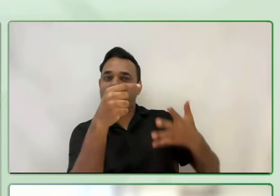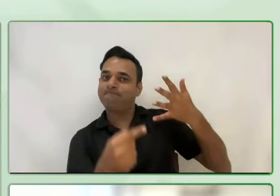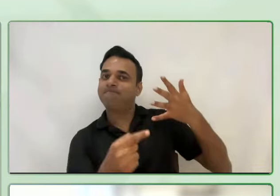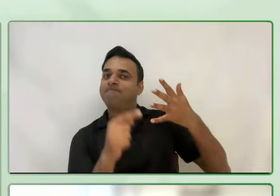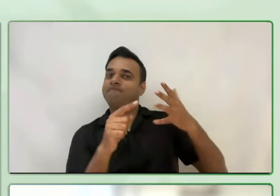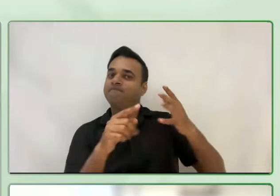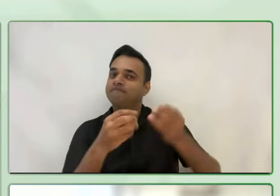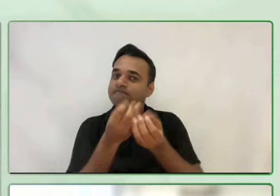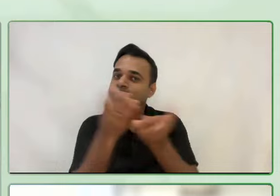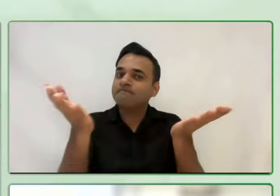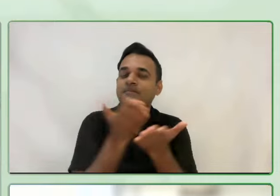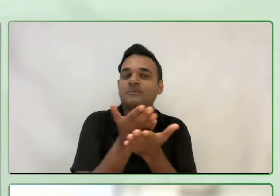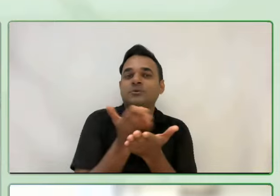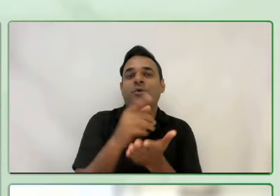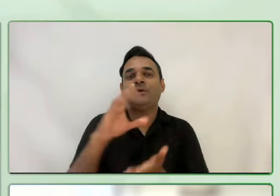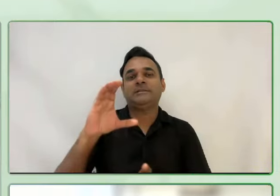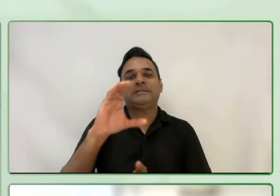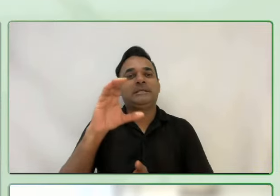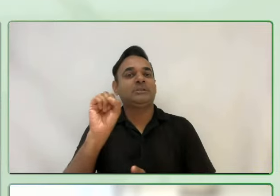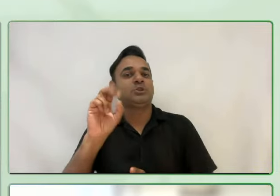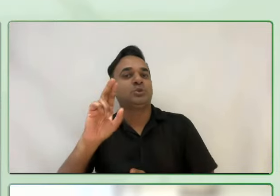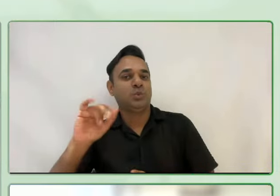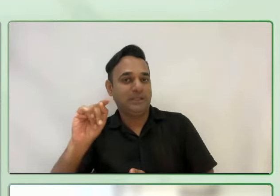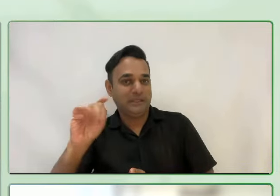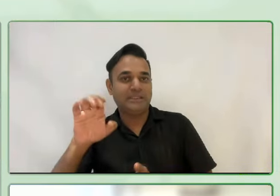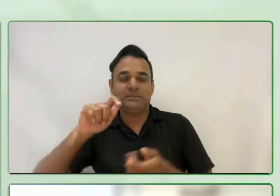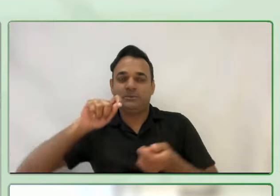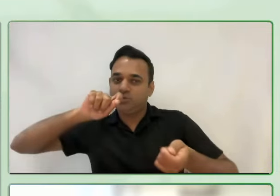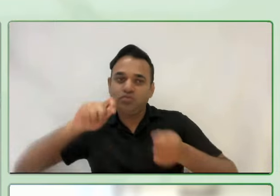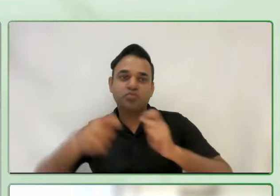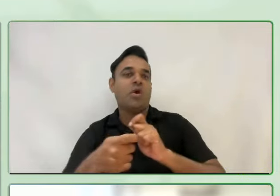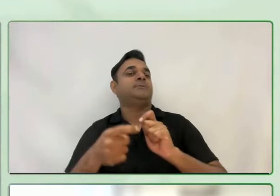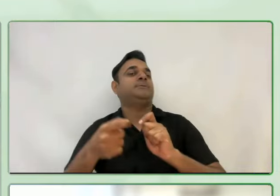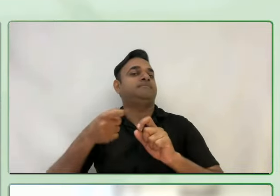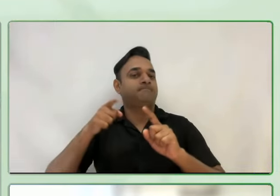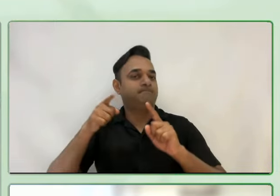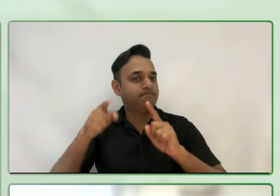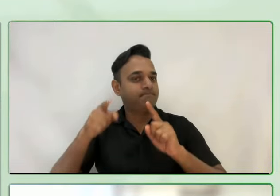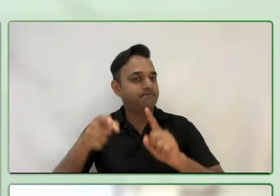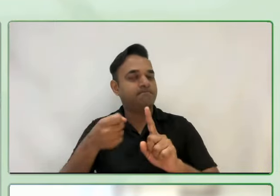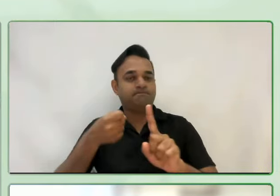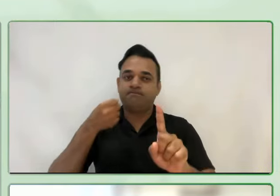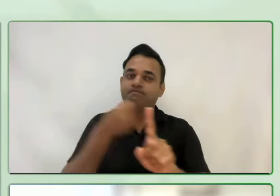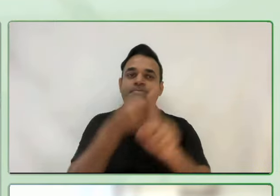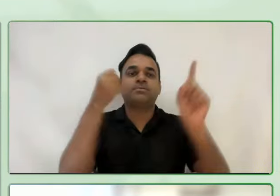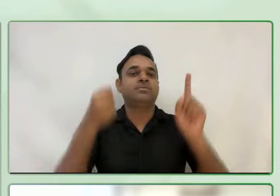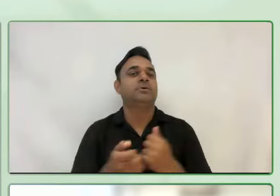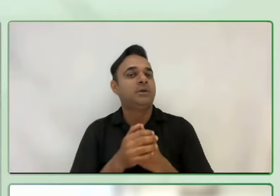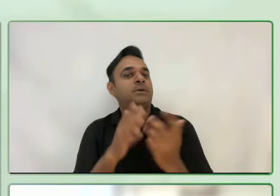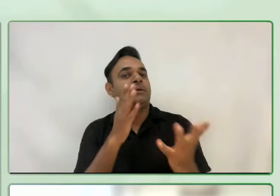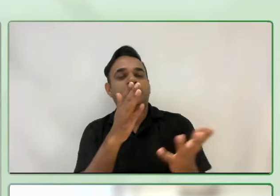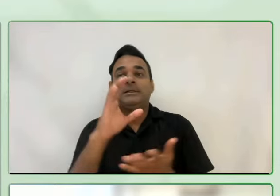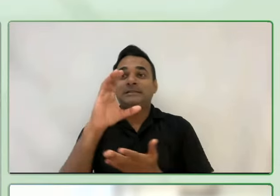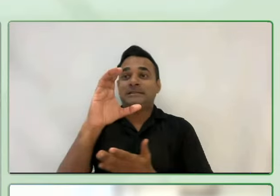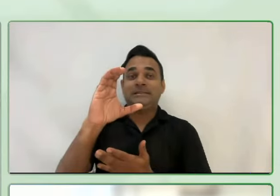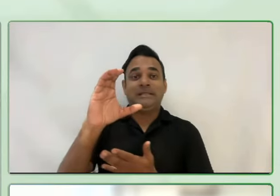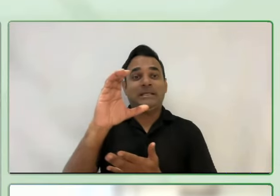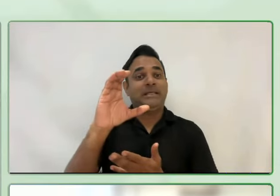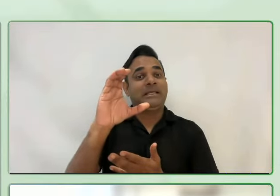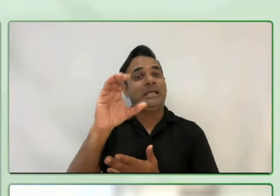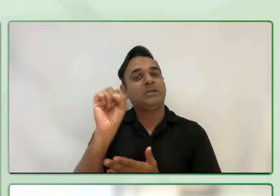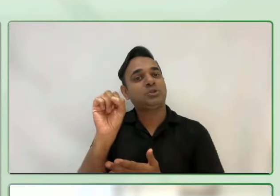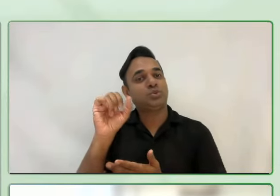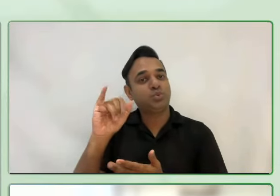a situation where almost a quarter of your workforce requires different way of working, the cost is affordable, then you